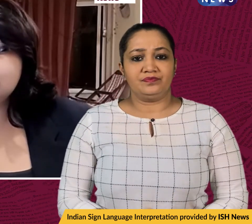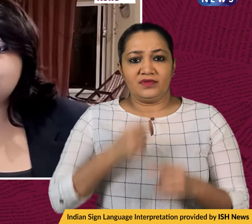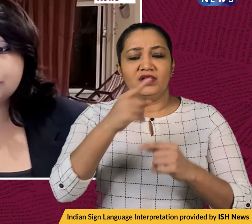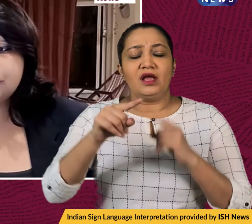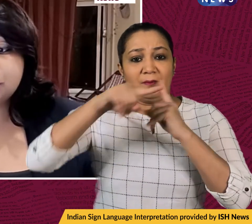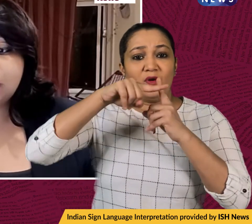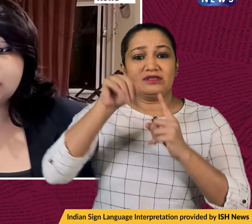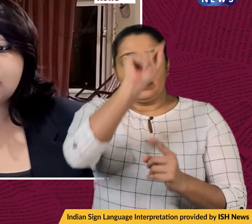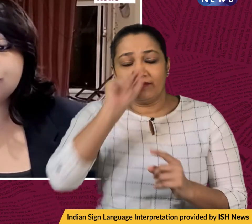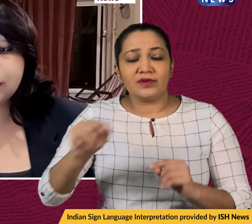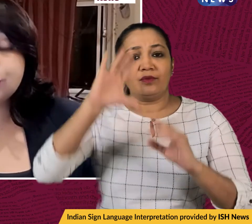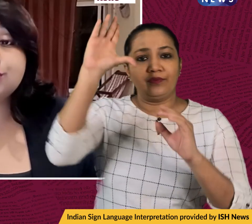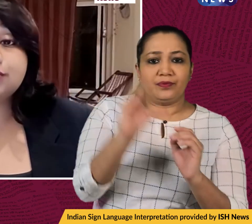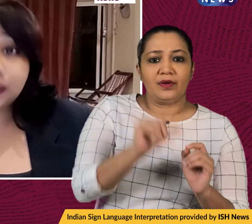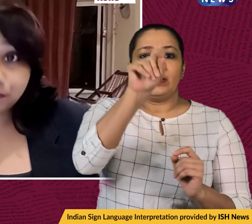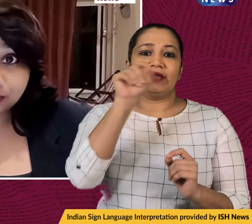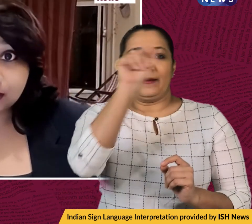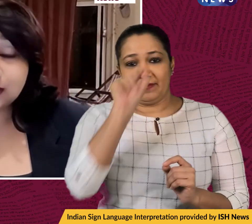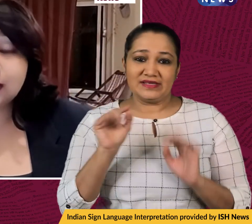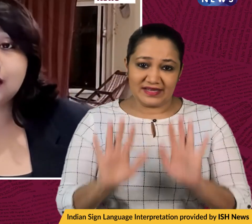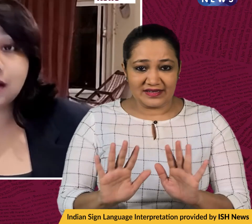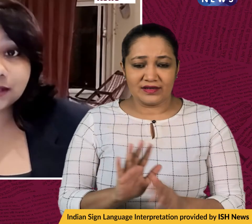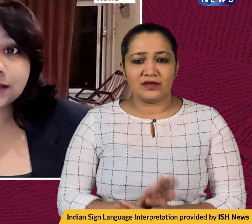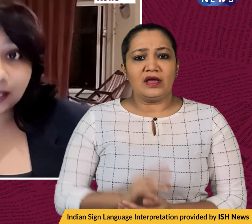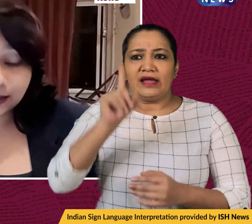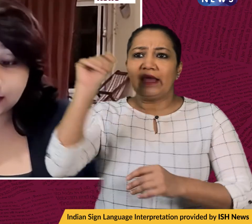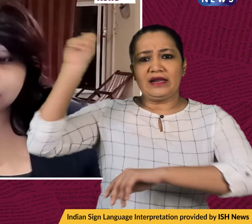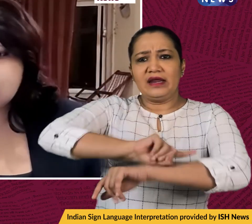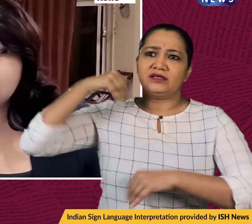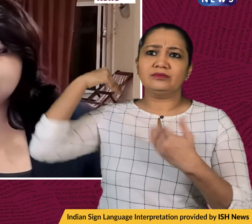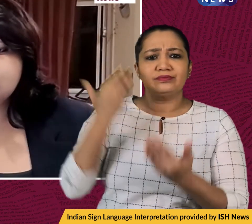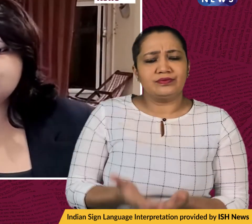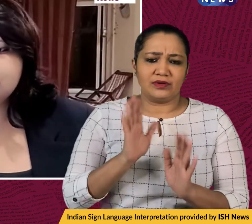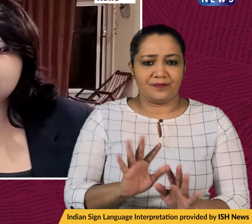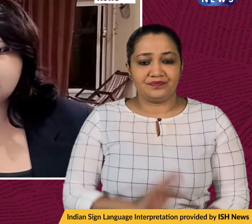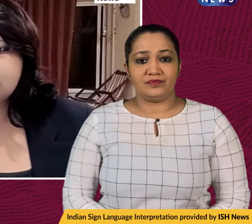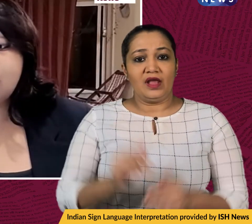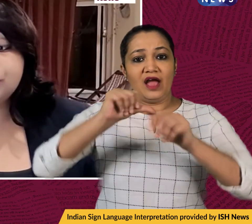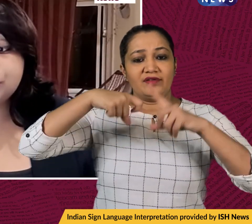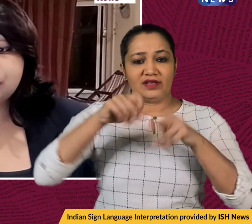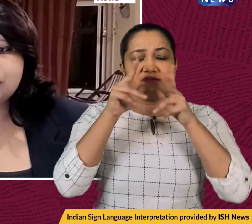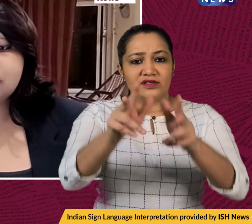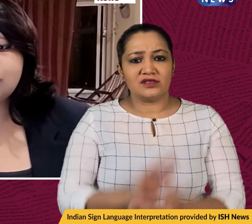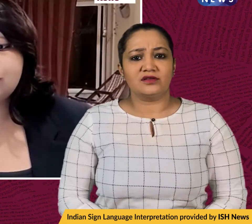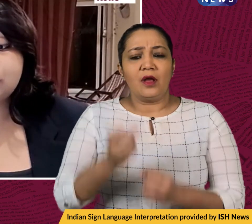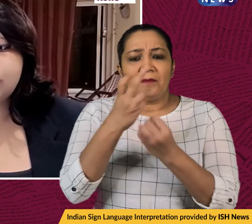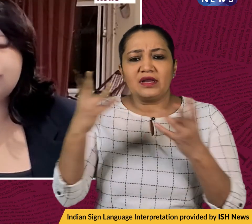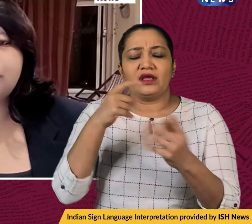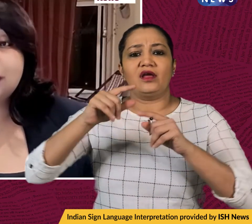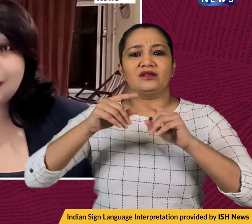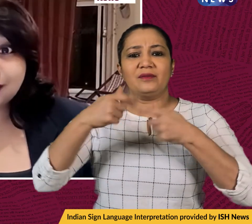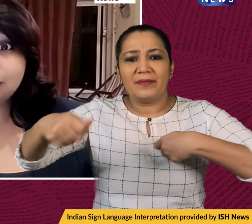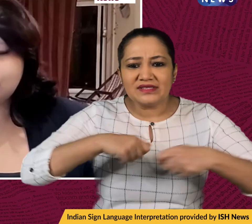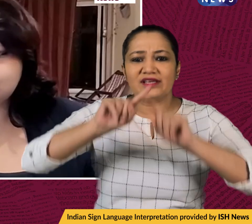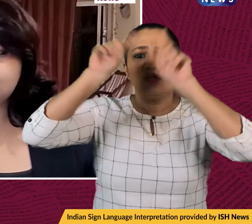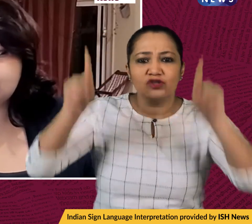he said that the positivity rate has reduced to 10% in the last 10 days. Mr. Kejriwal said that after receiving several requests